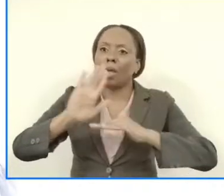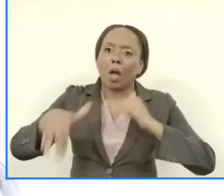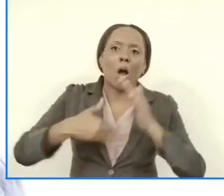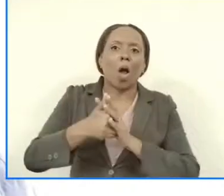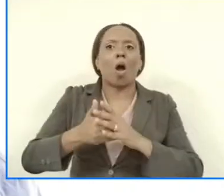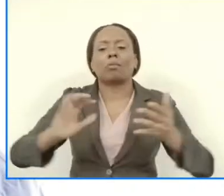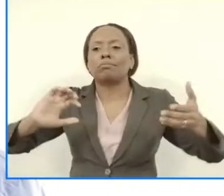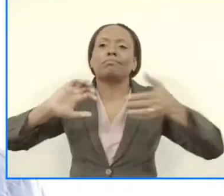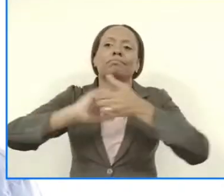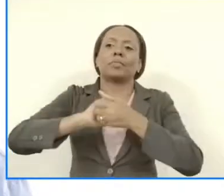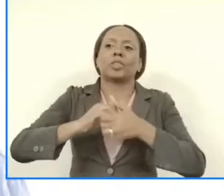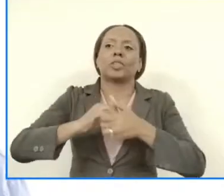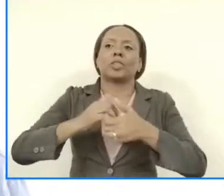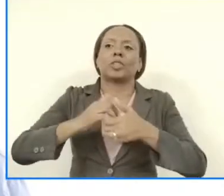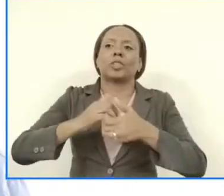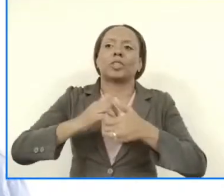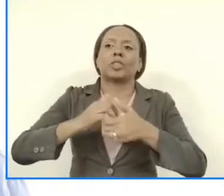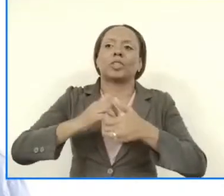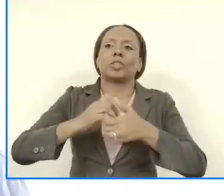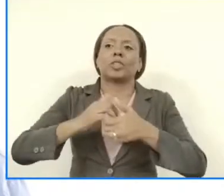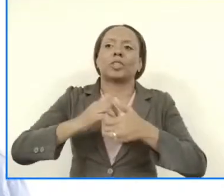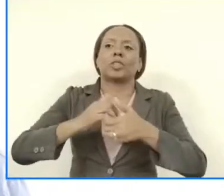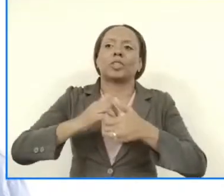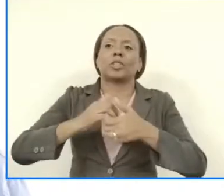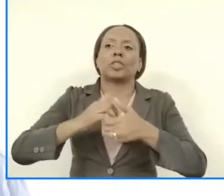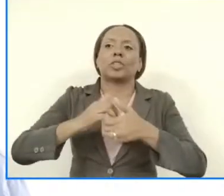you. Lieutenant Paul has taken some stick.